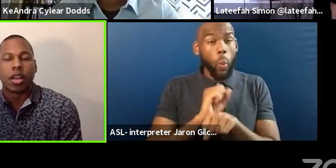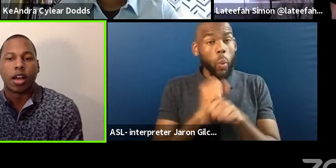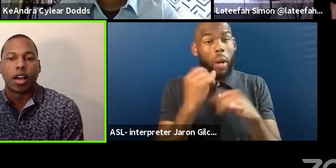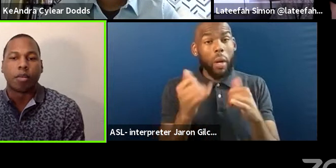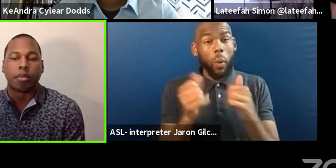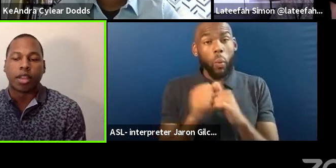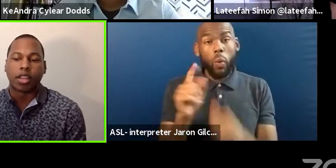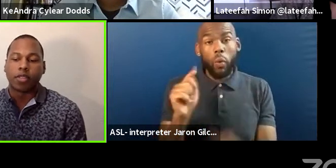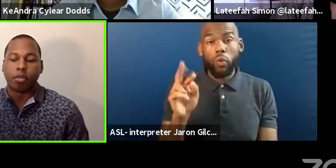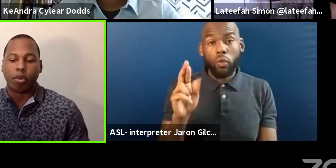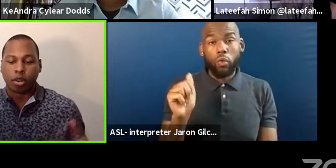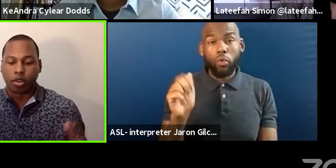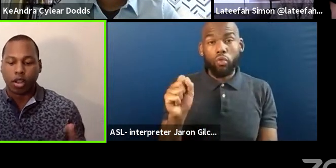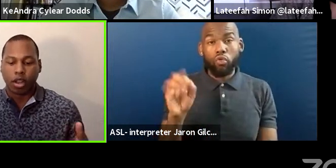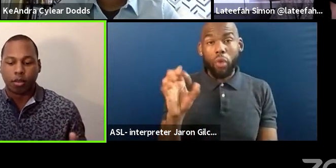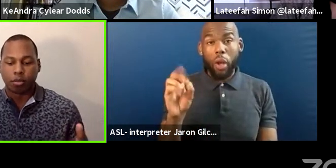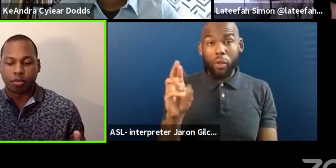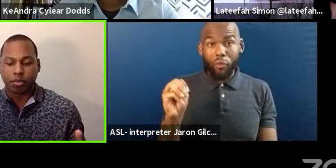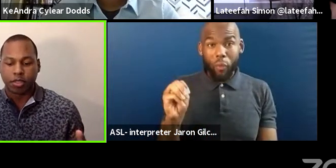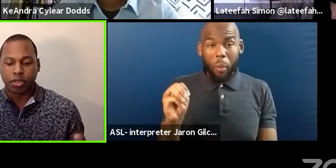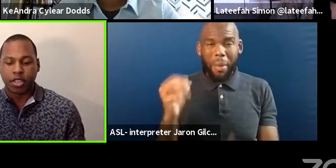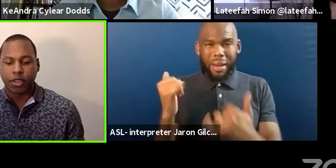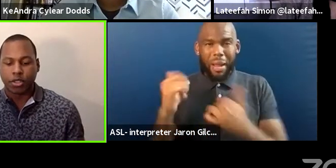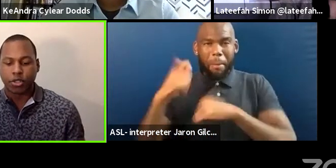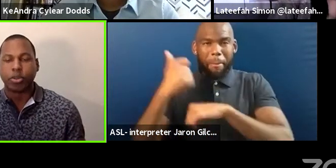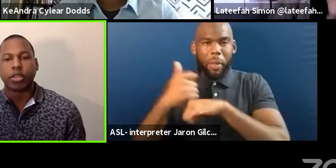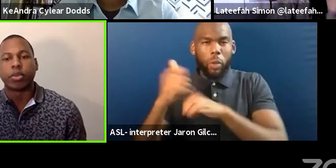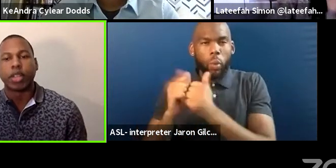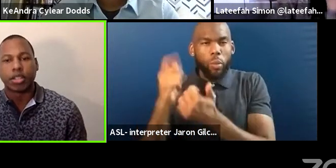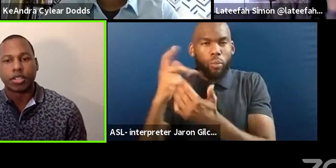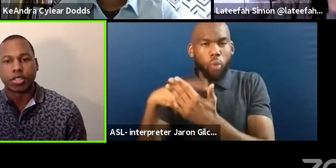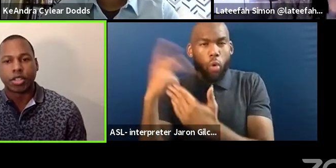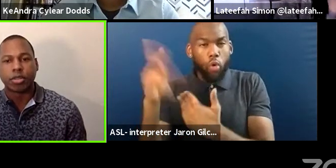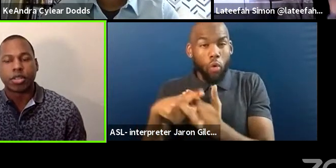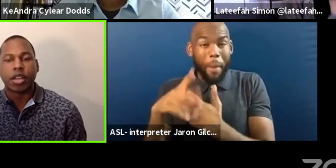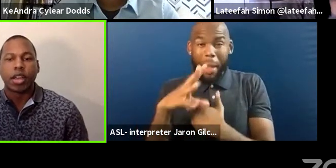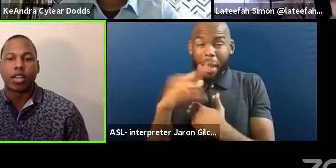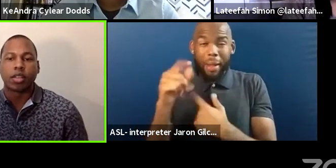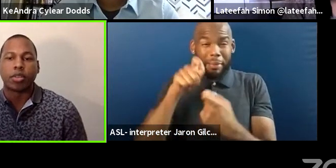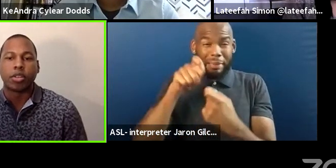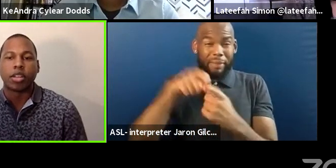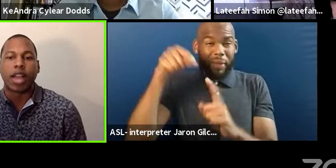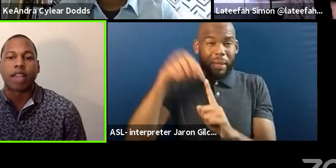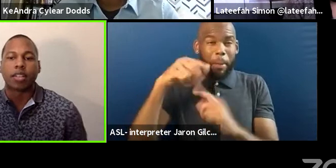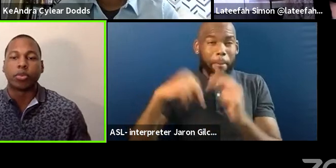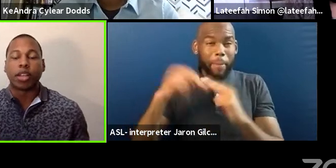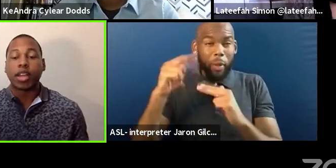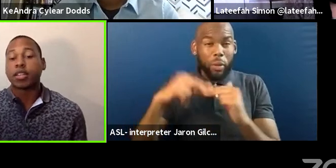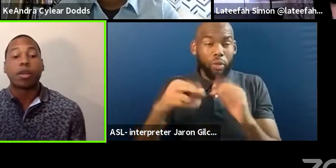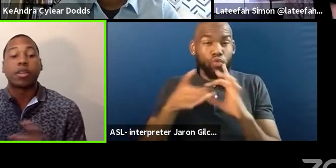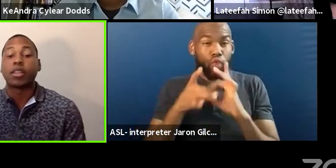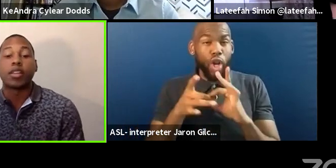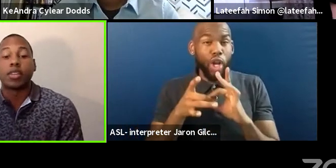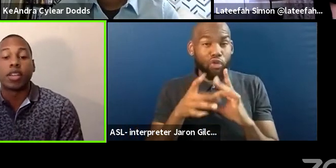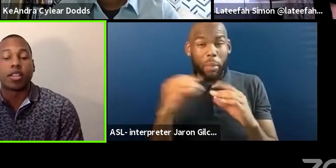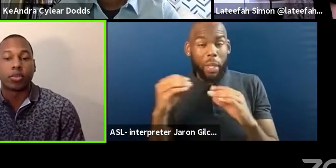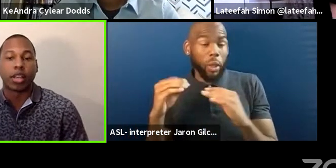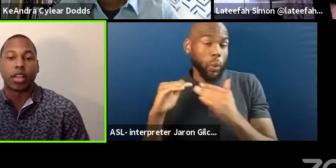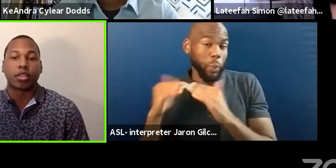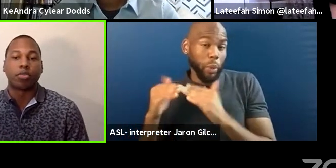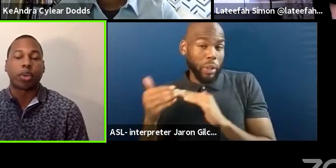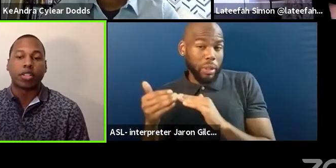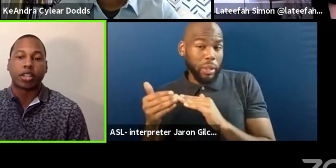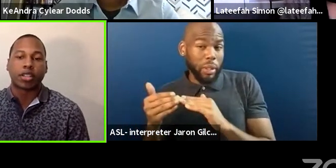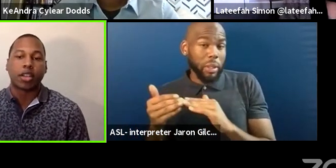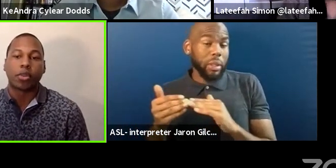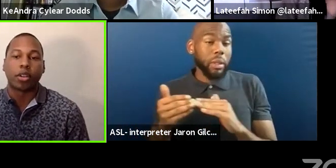programs and even more specific to building relationships in community as it relates, it maybe even doesn't